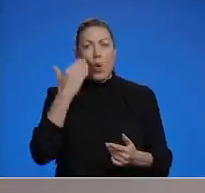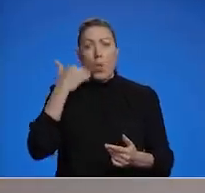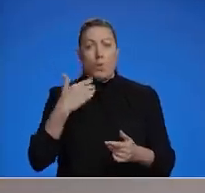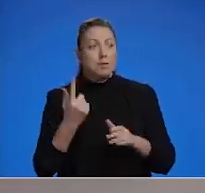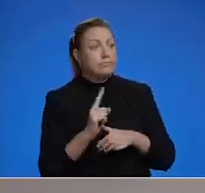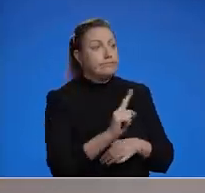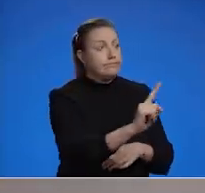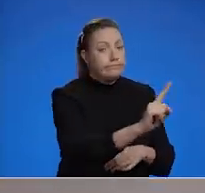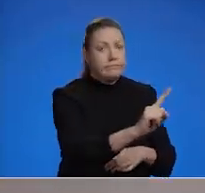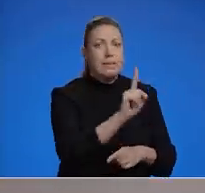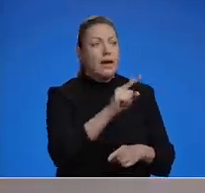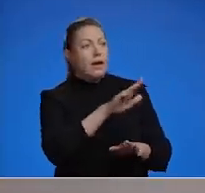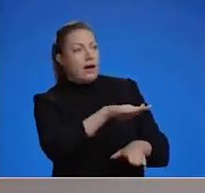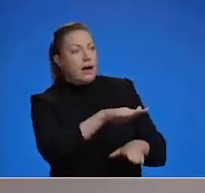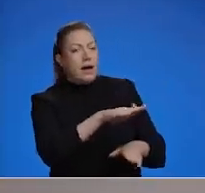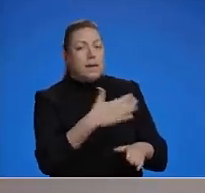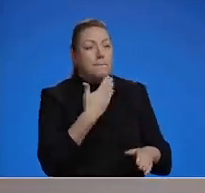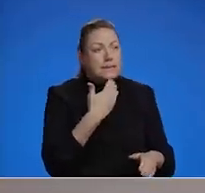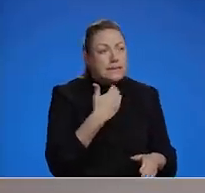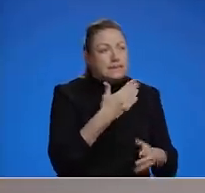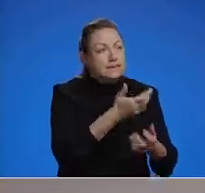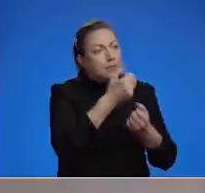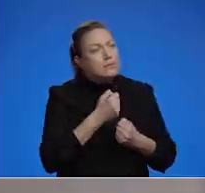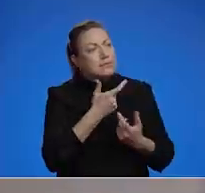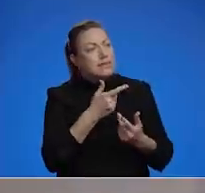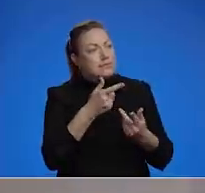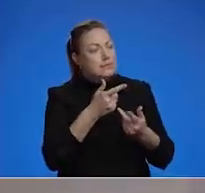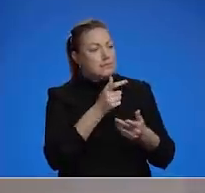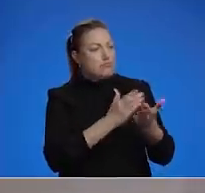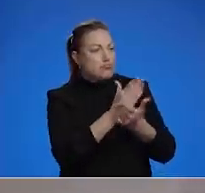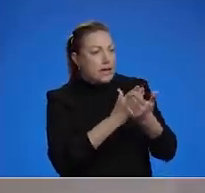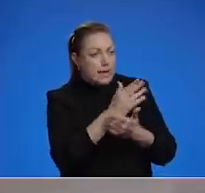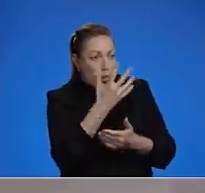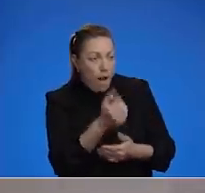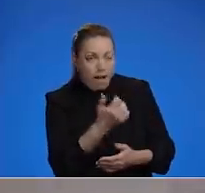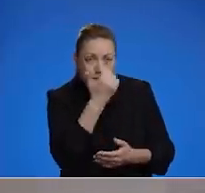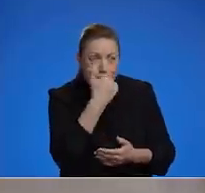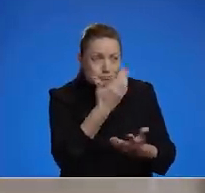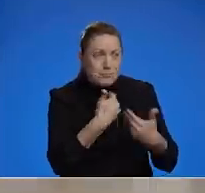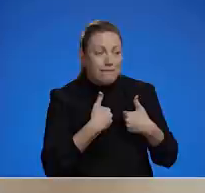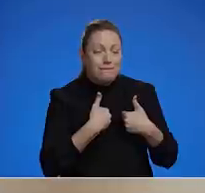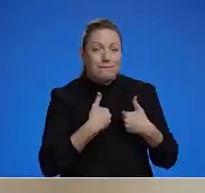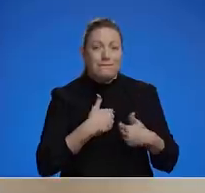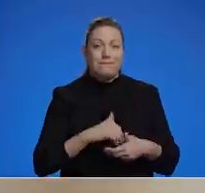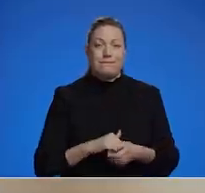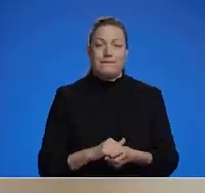it when he called after her. "Please," he said, "bring me a scrap of bread in your hand."